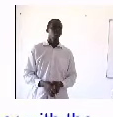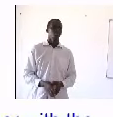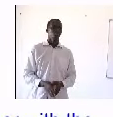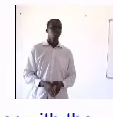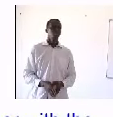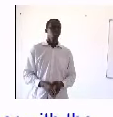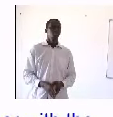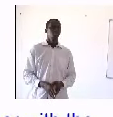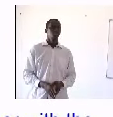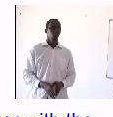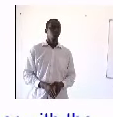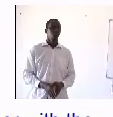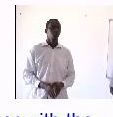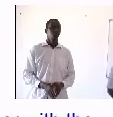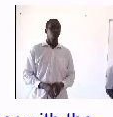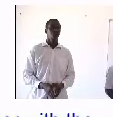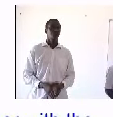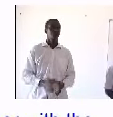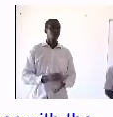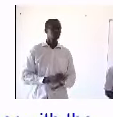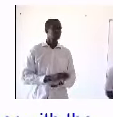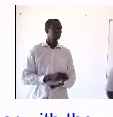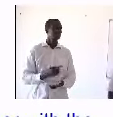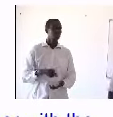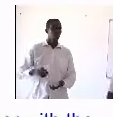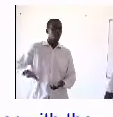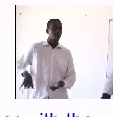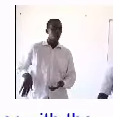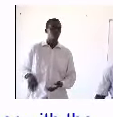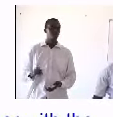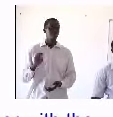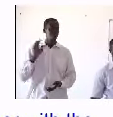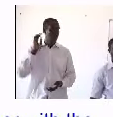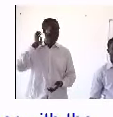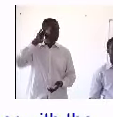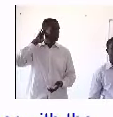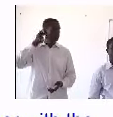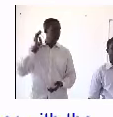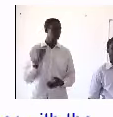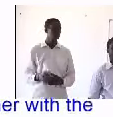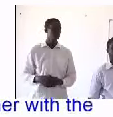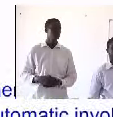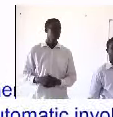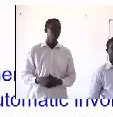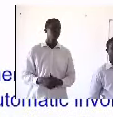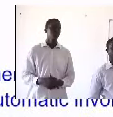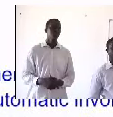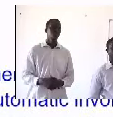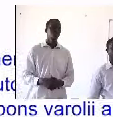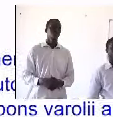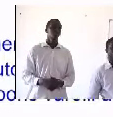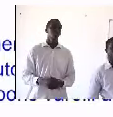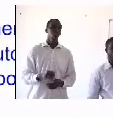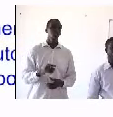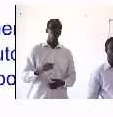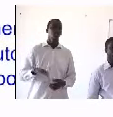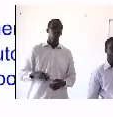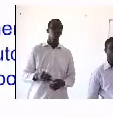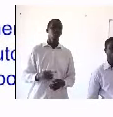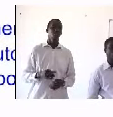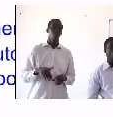midbrain, and the high brain. The high brain is the last part. So now we move on to what we call the high brain. We